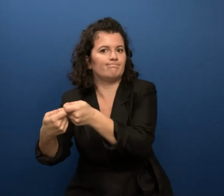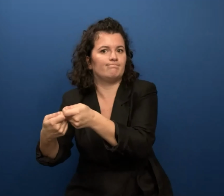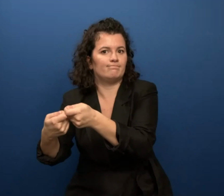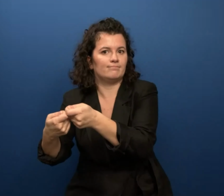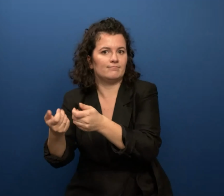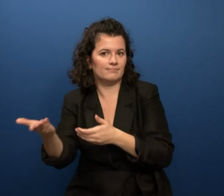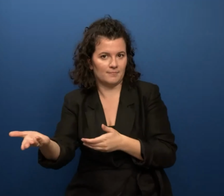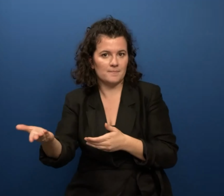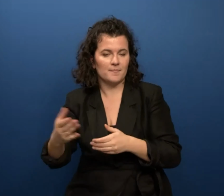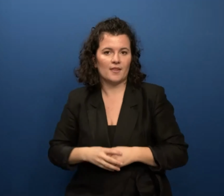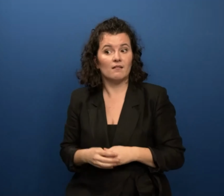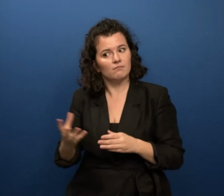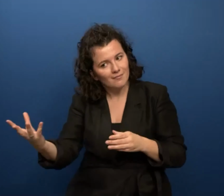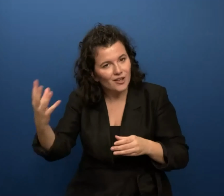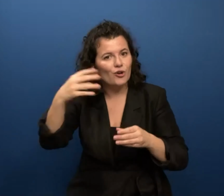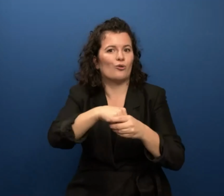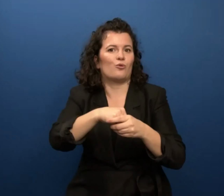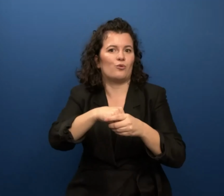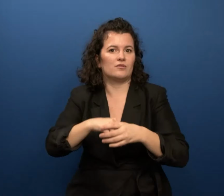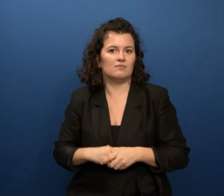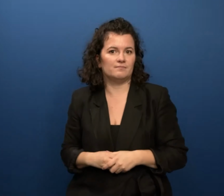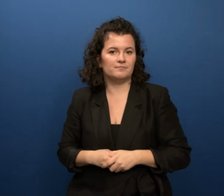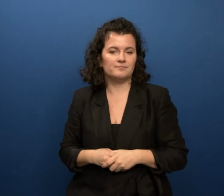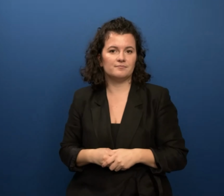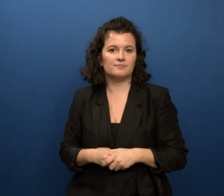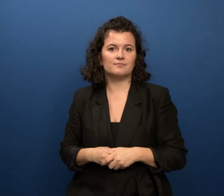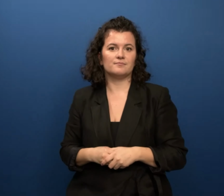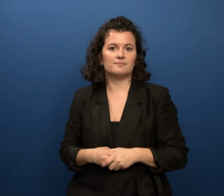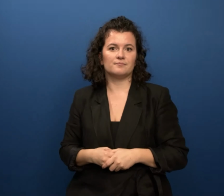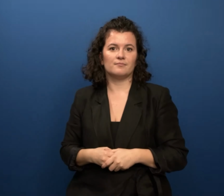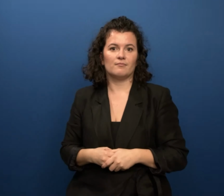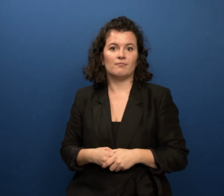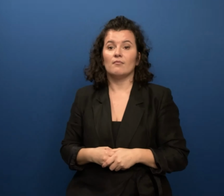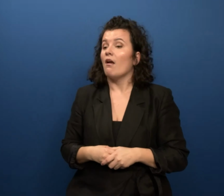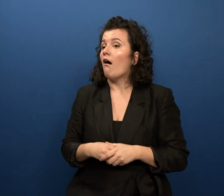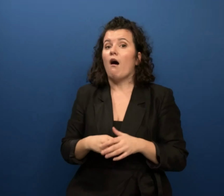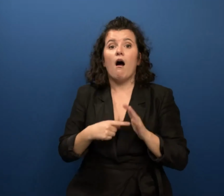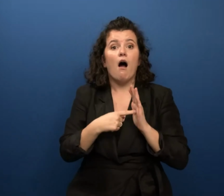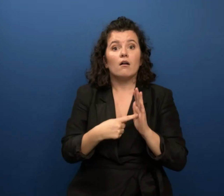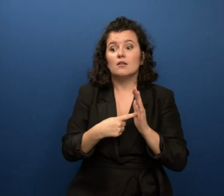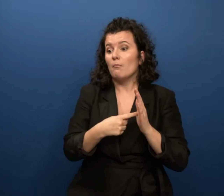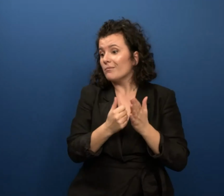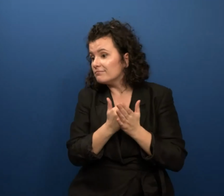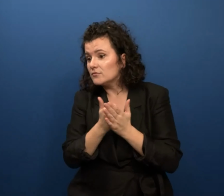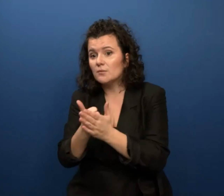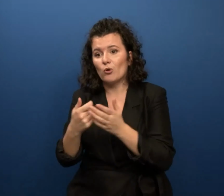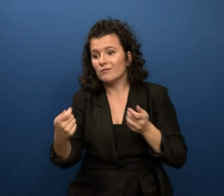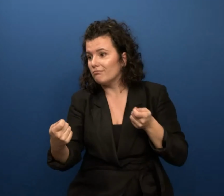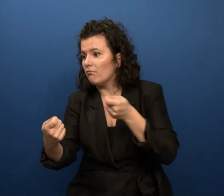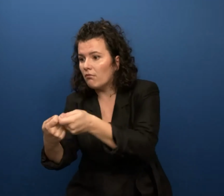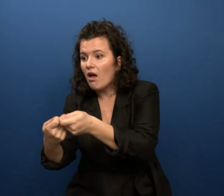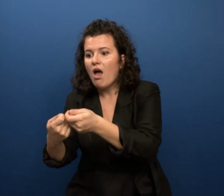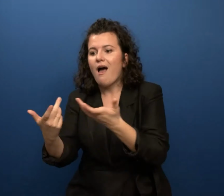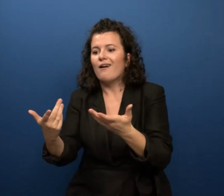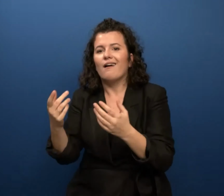day, they will be the first caregivers, and they will not understand their problem. When the government try to maybe reach out on the